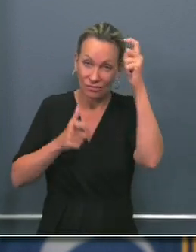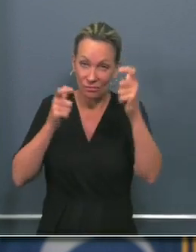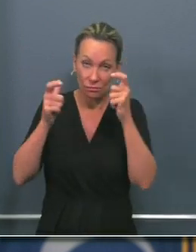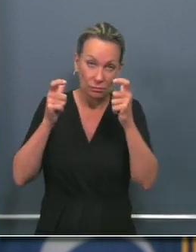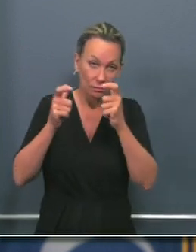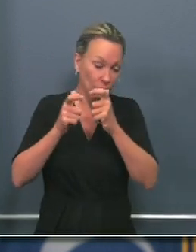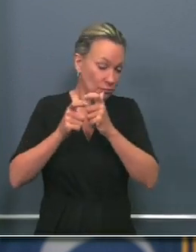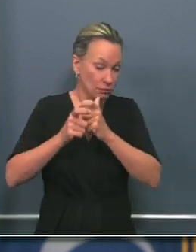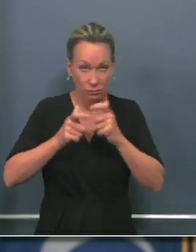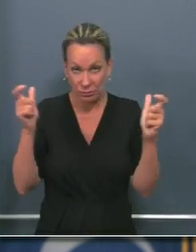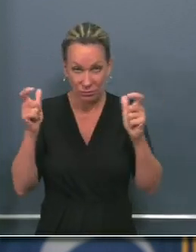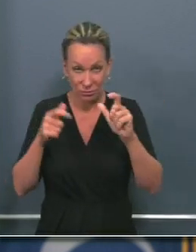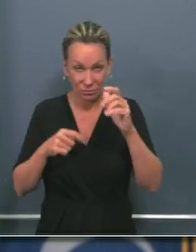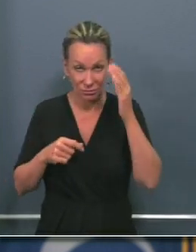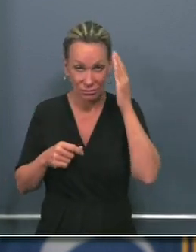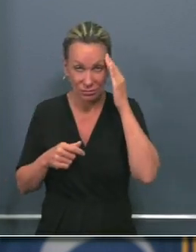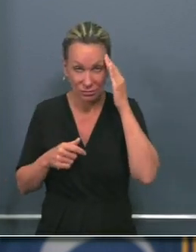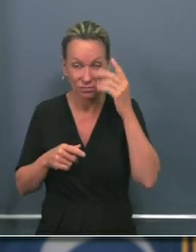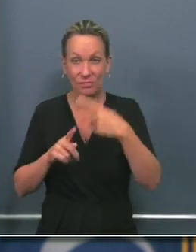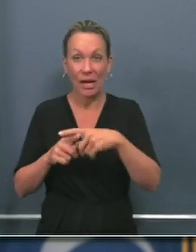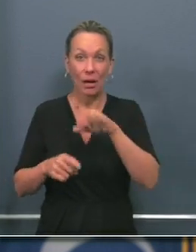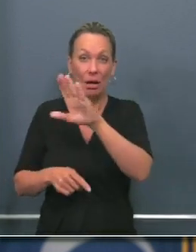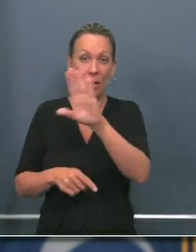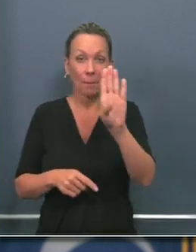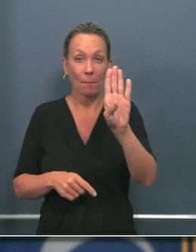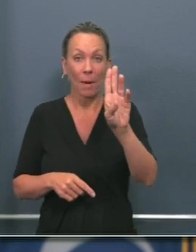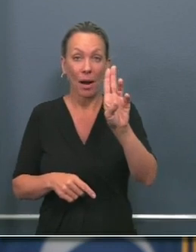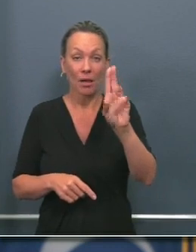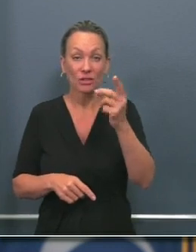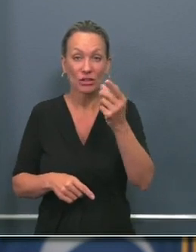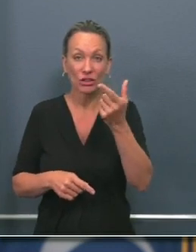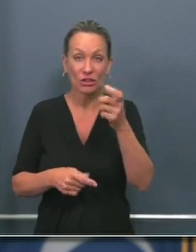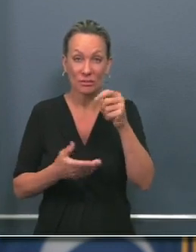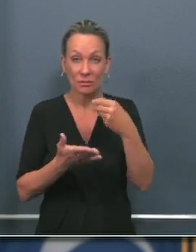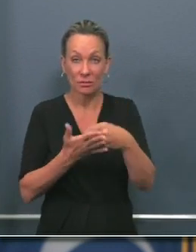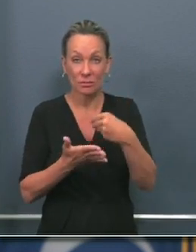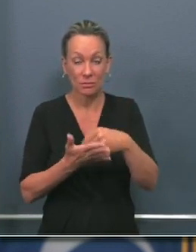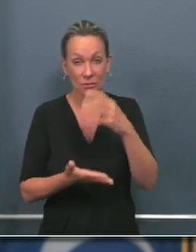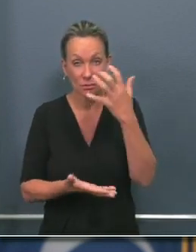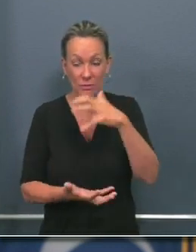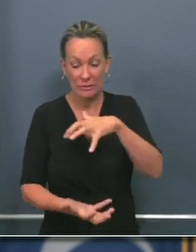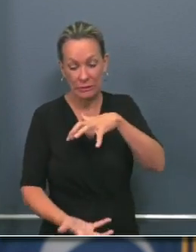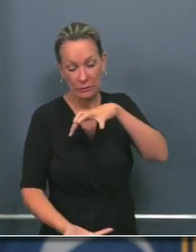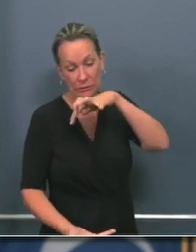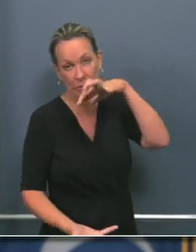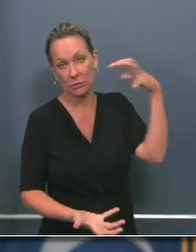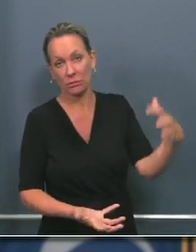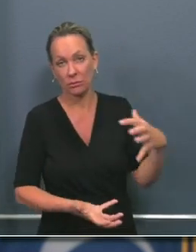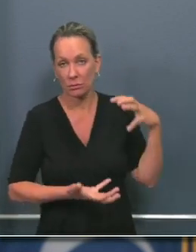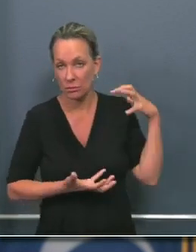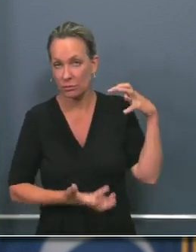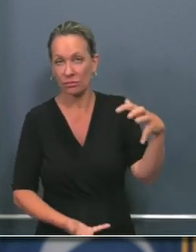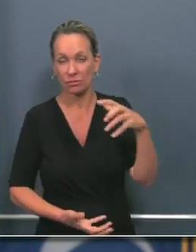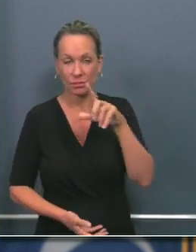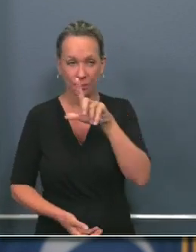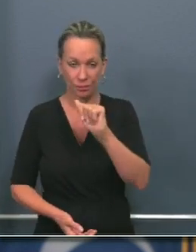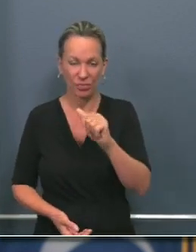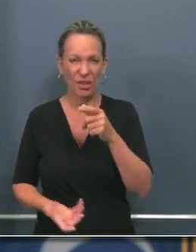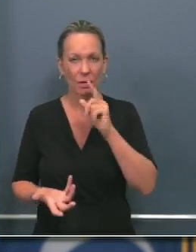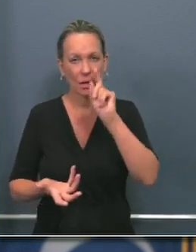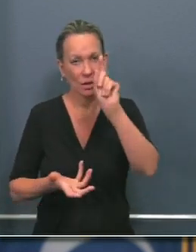many states in our union. We look forward to working with them more substantively and